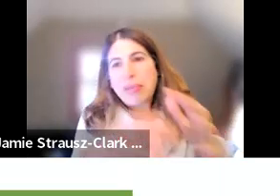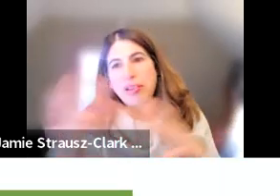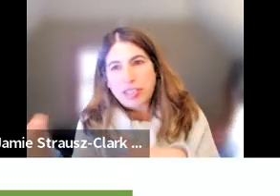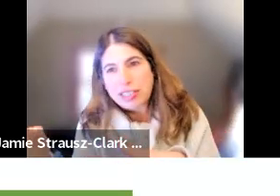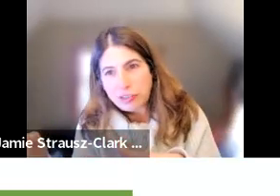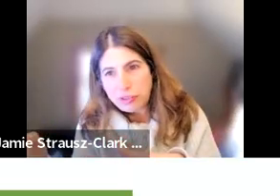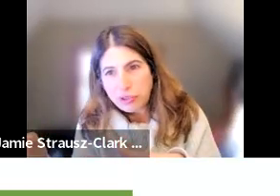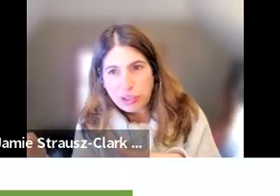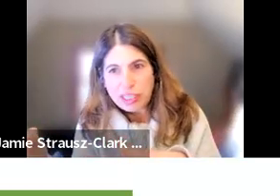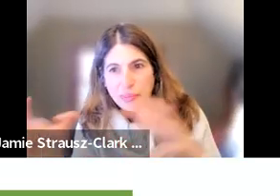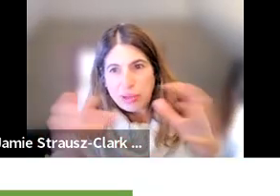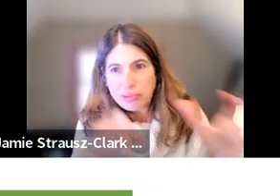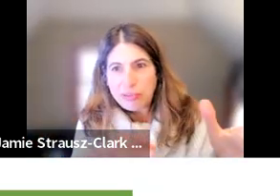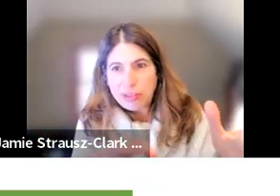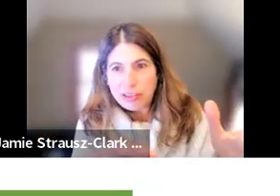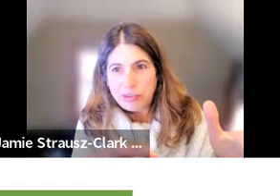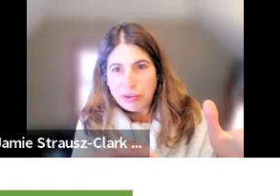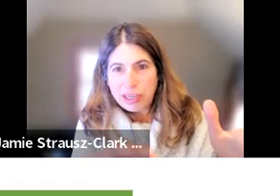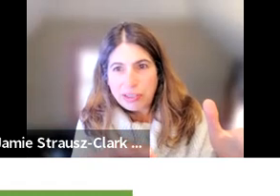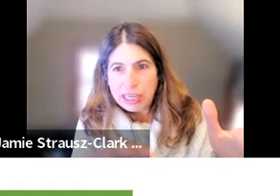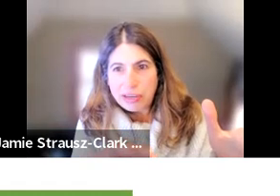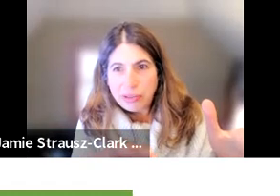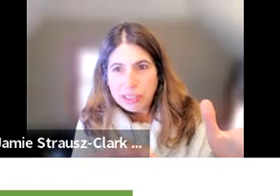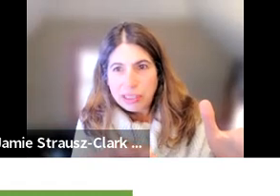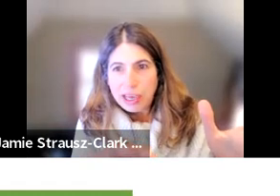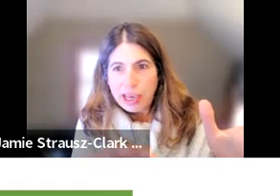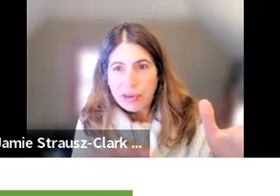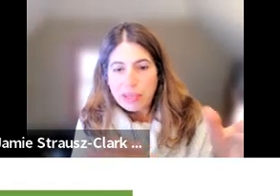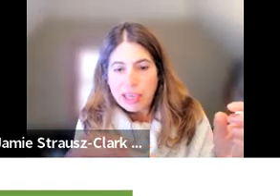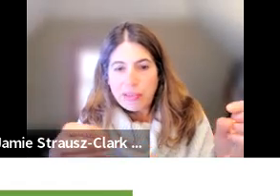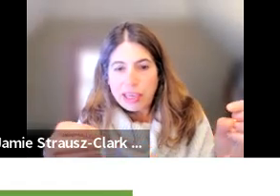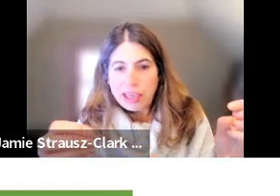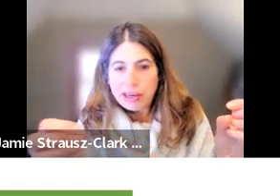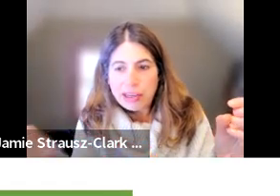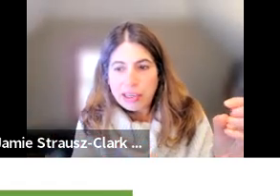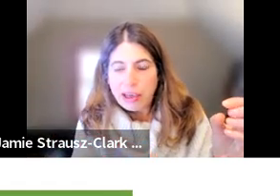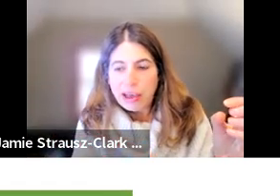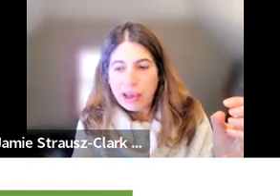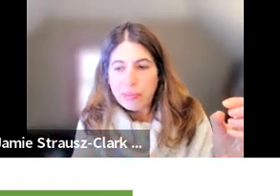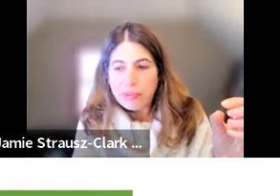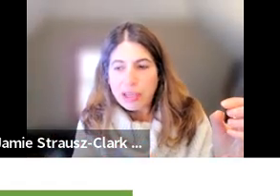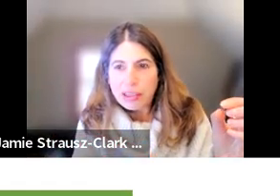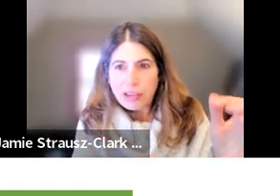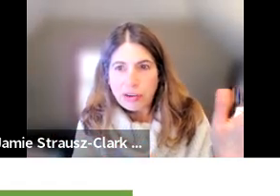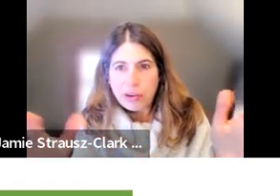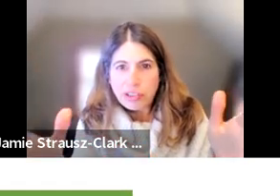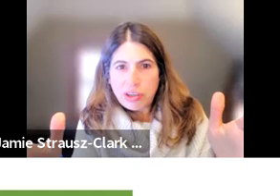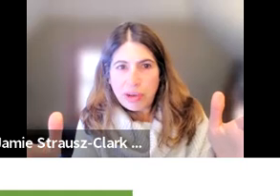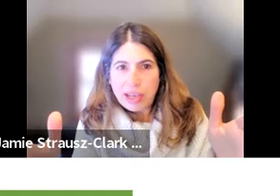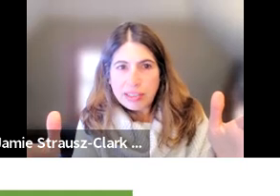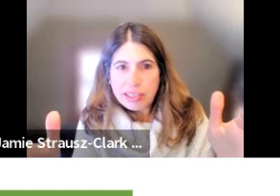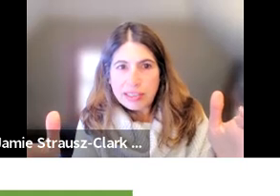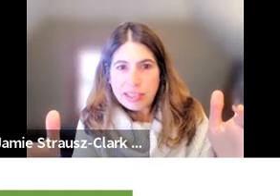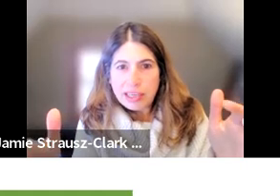and then maybe there's an ideal future state, but given our reality now. And then the other question